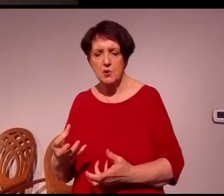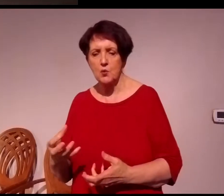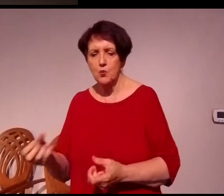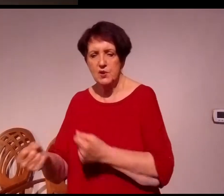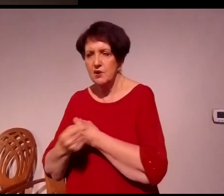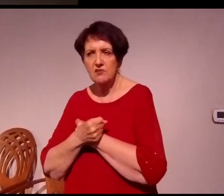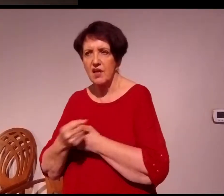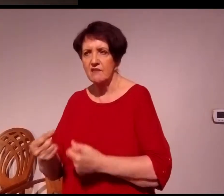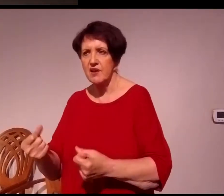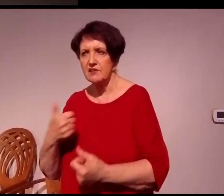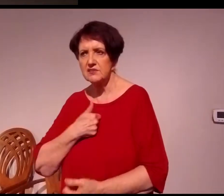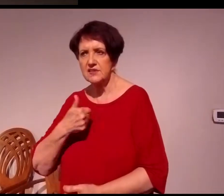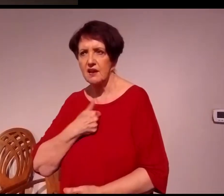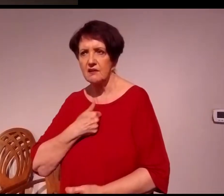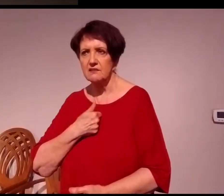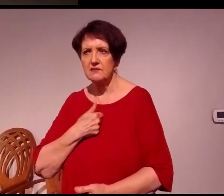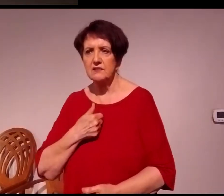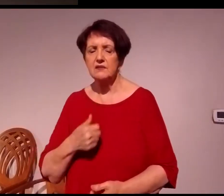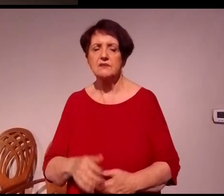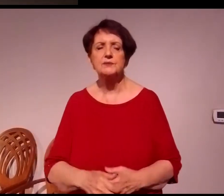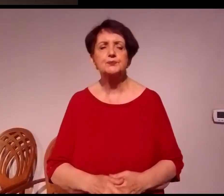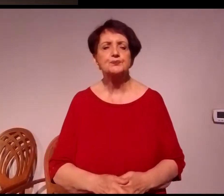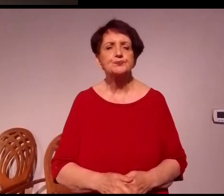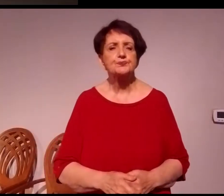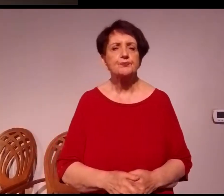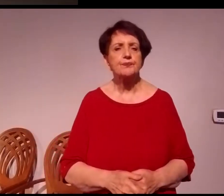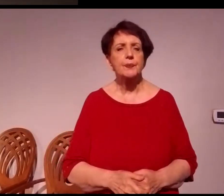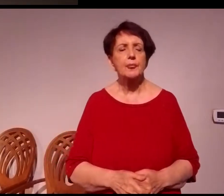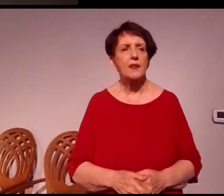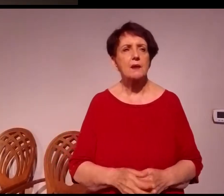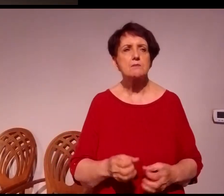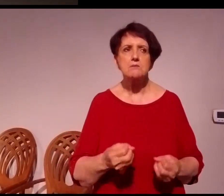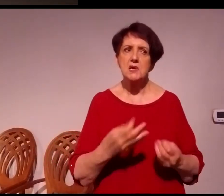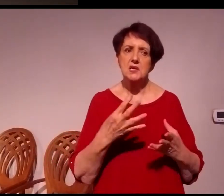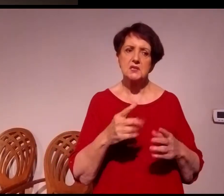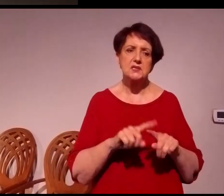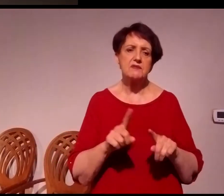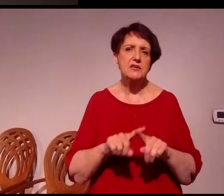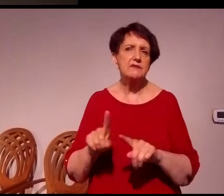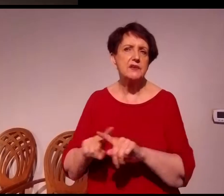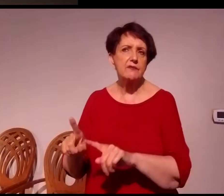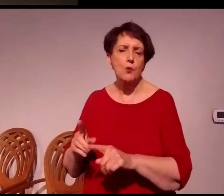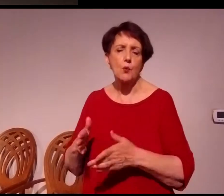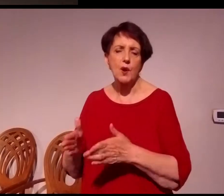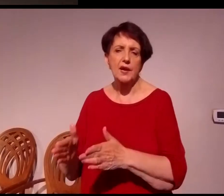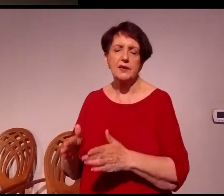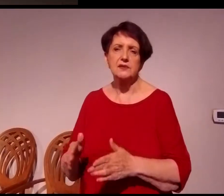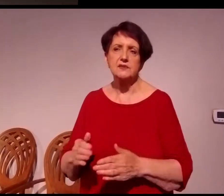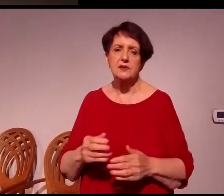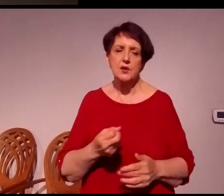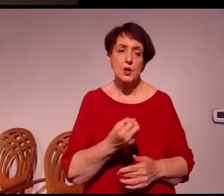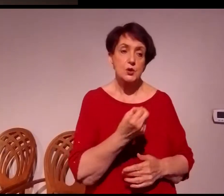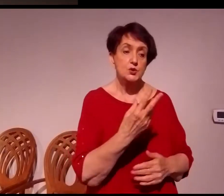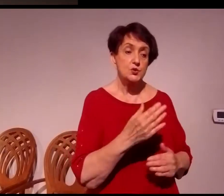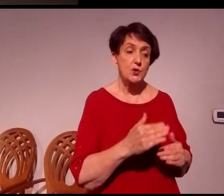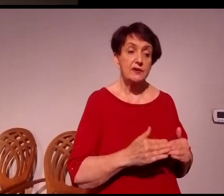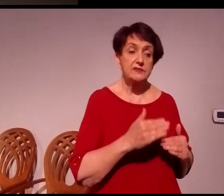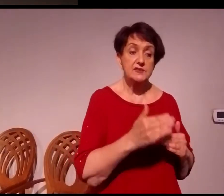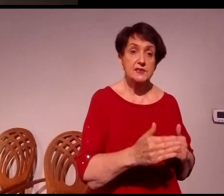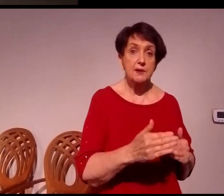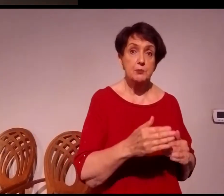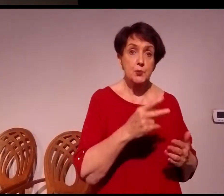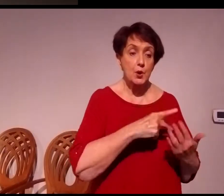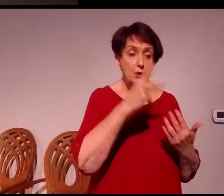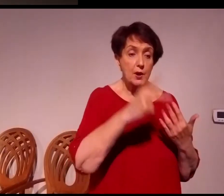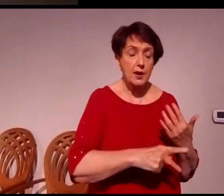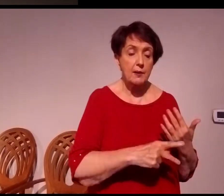a hard time saying no. Lots of other ways in the 12-step program, right? It's hungry, angry, lonely, tired. It's really